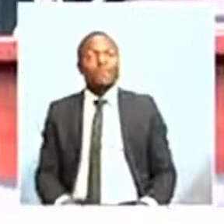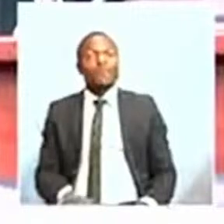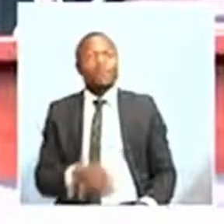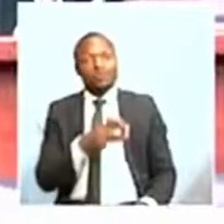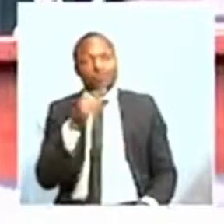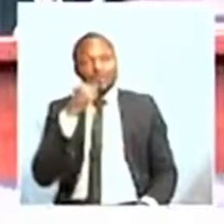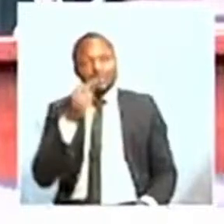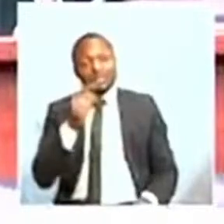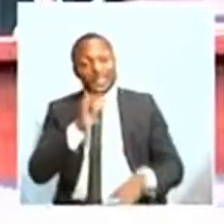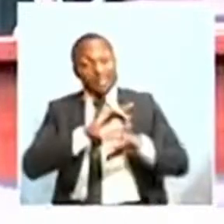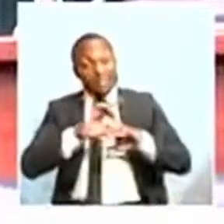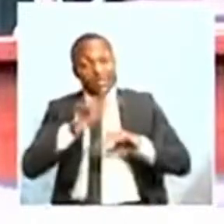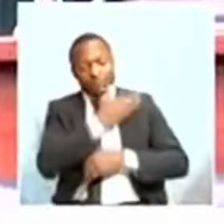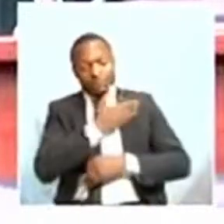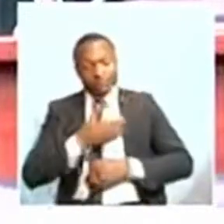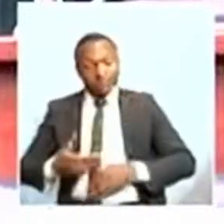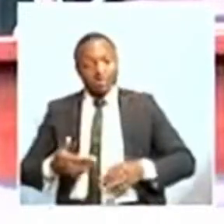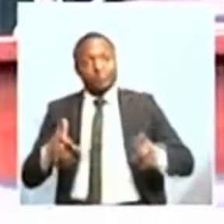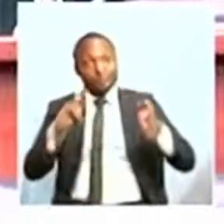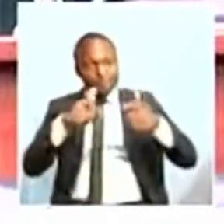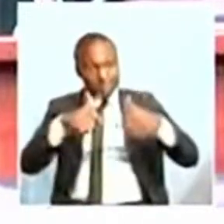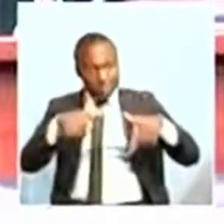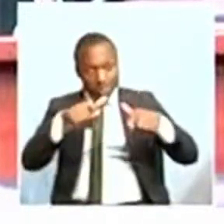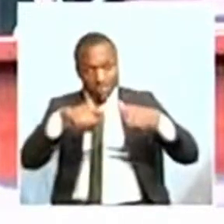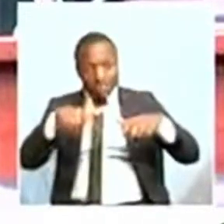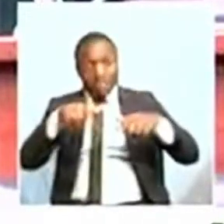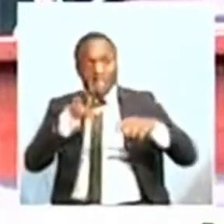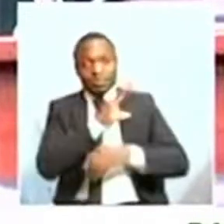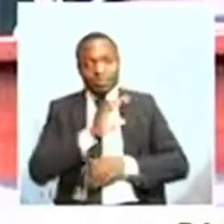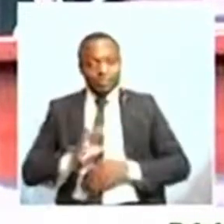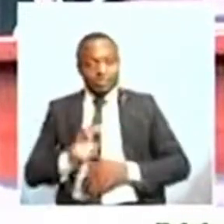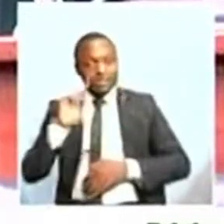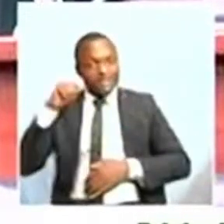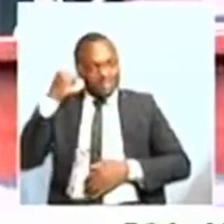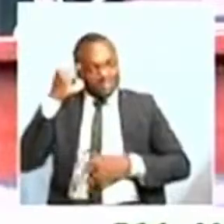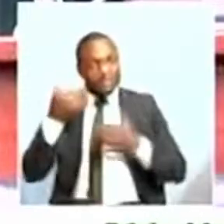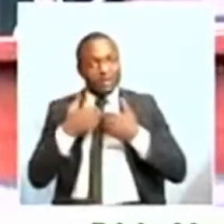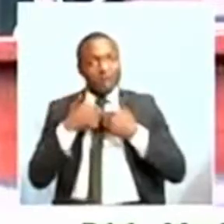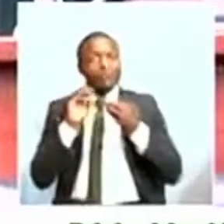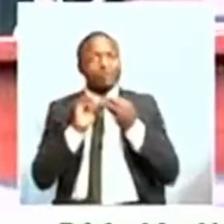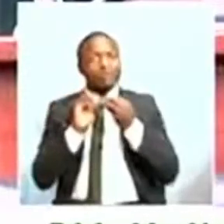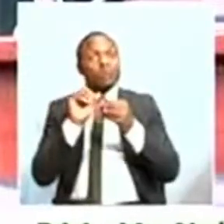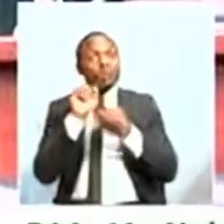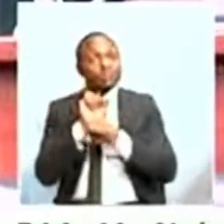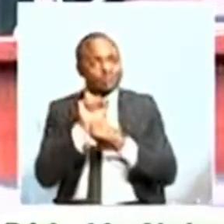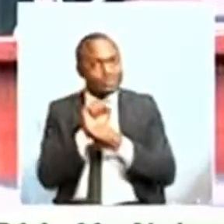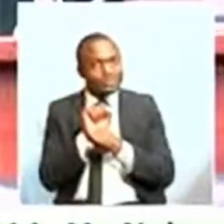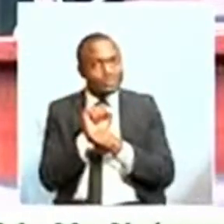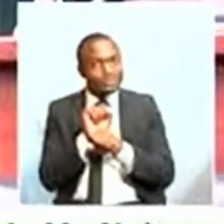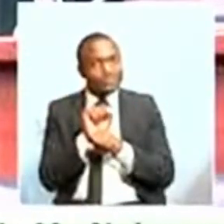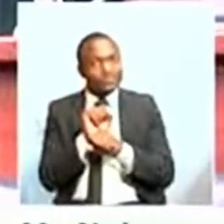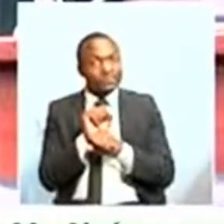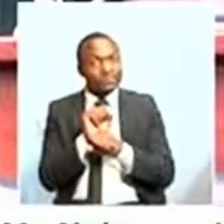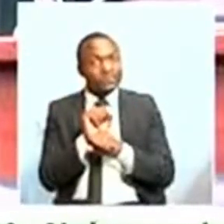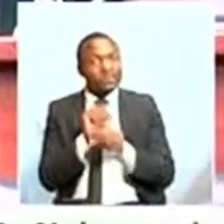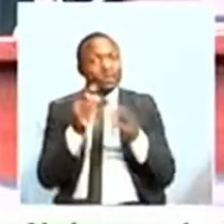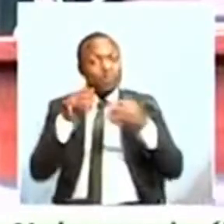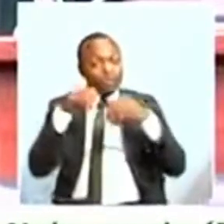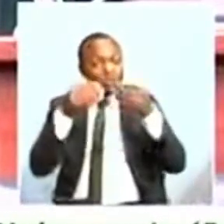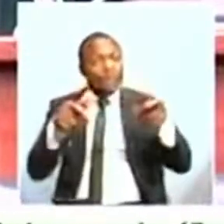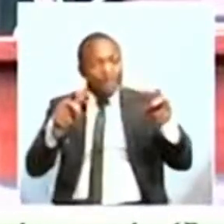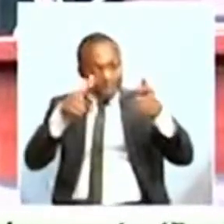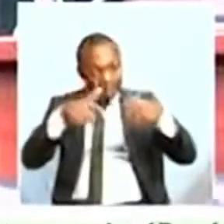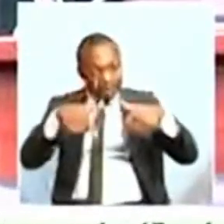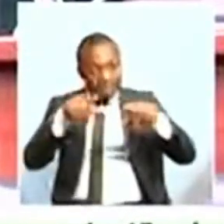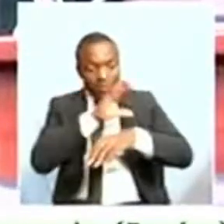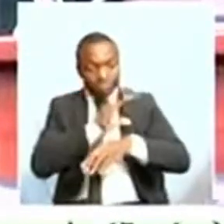by these local contractors. Government has a lot of work which it wants to give local contractors,